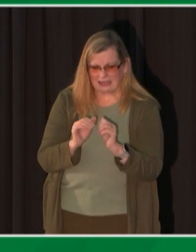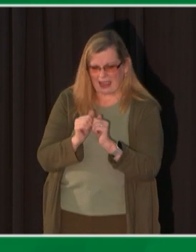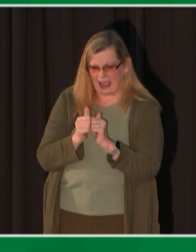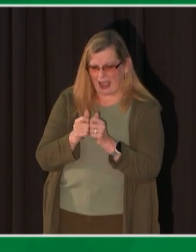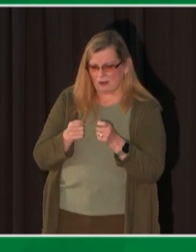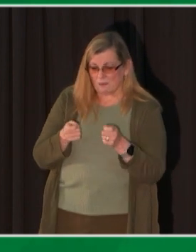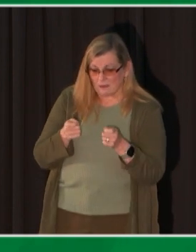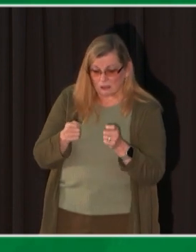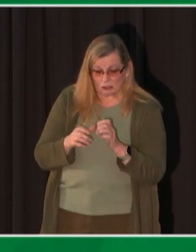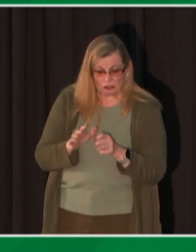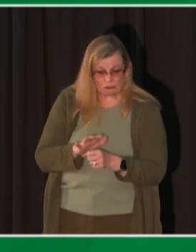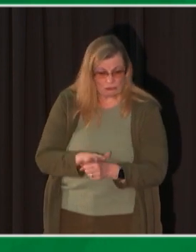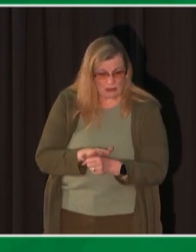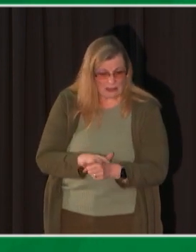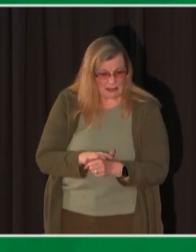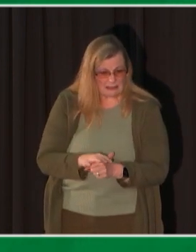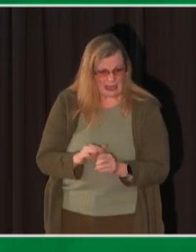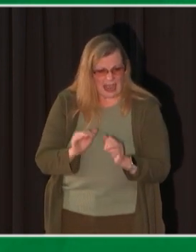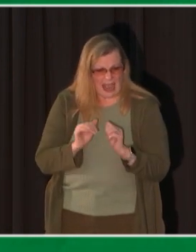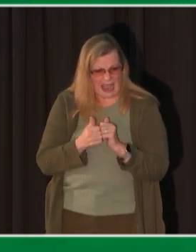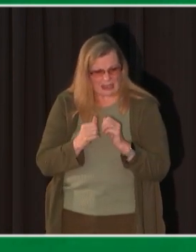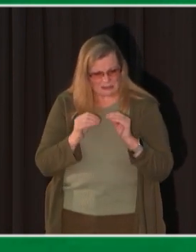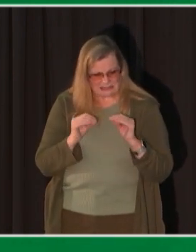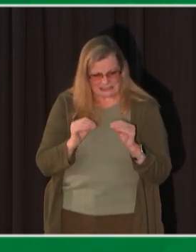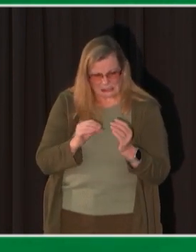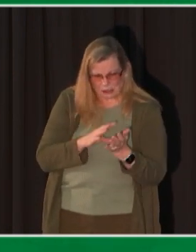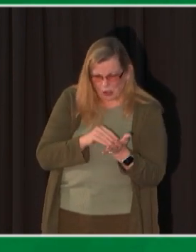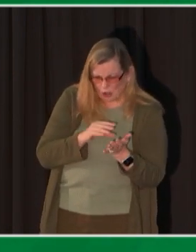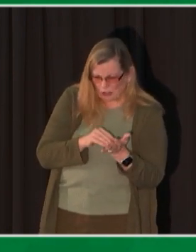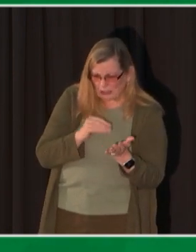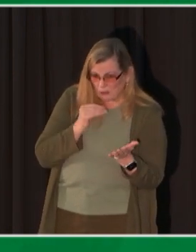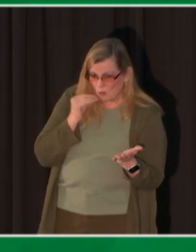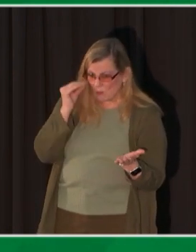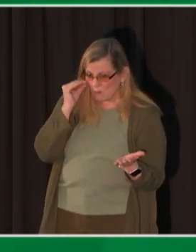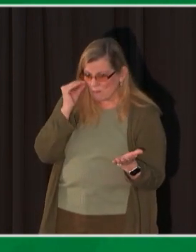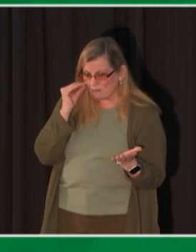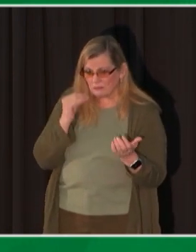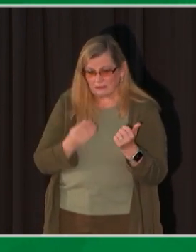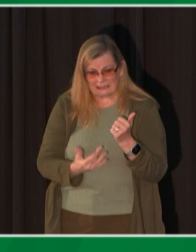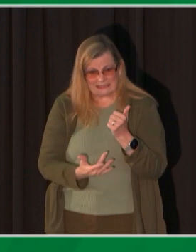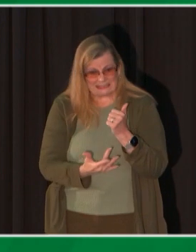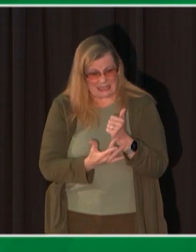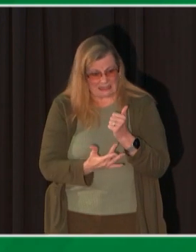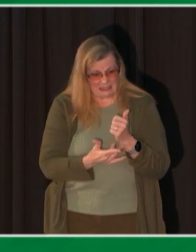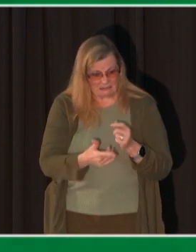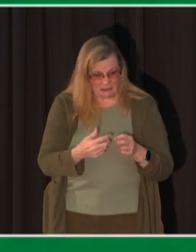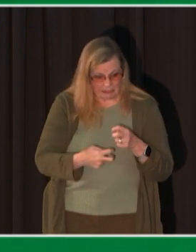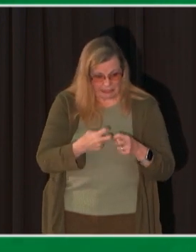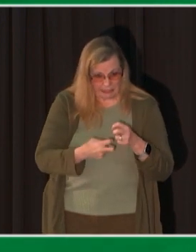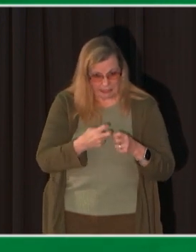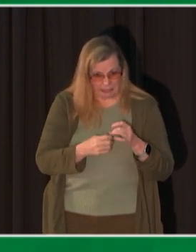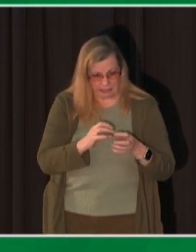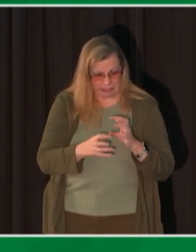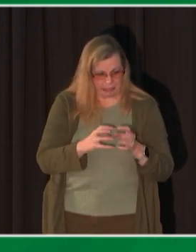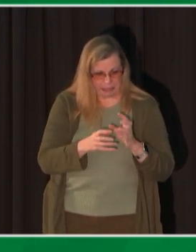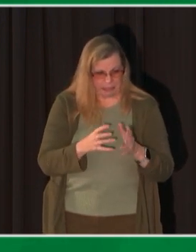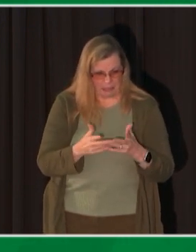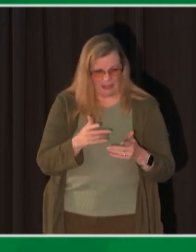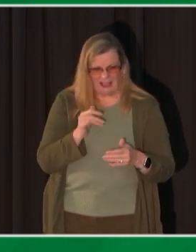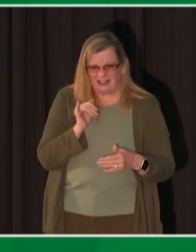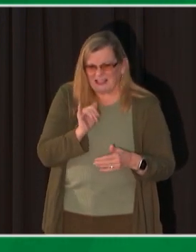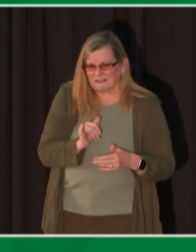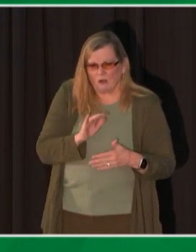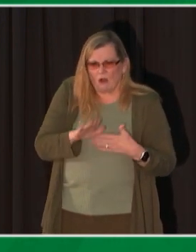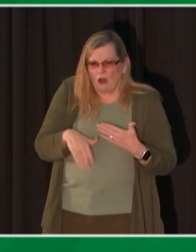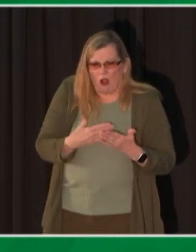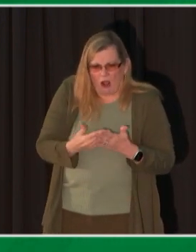of learning at home, and then also technology troubleshooting. And so we'll continue to be responsive to what families are sharing with